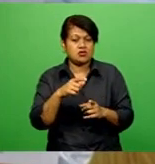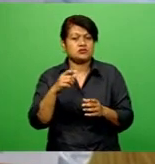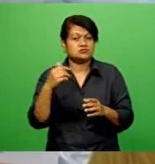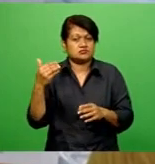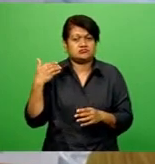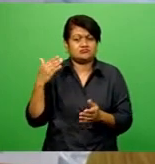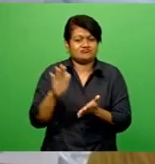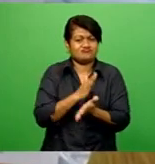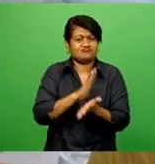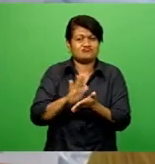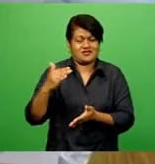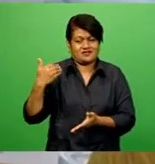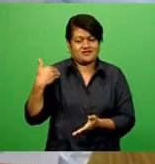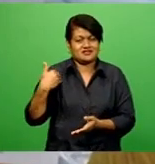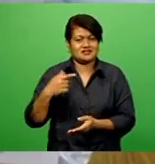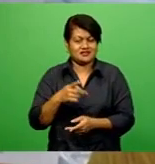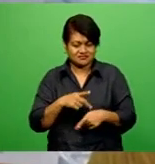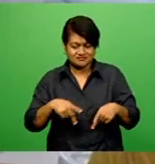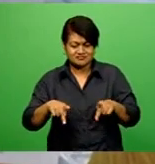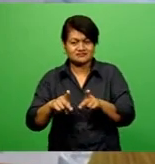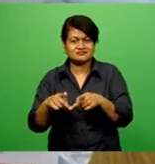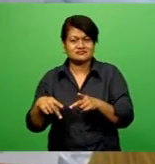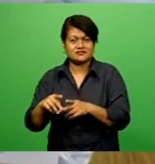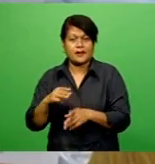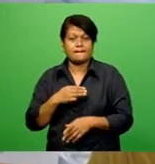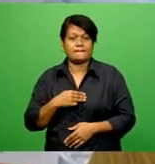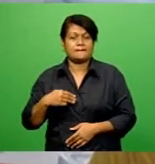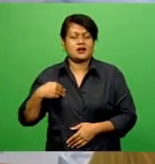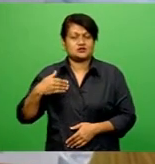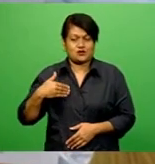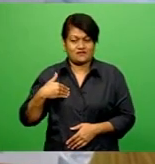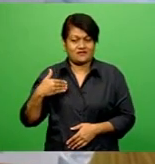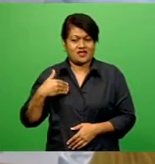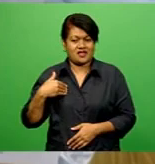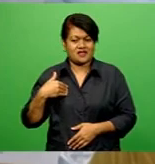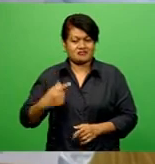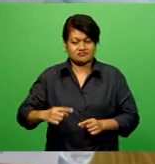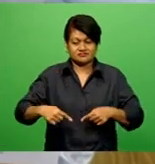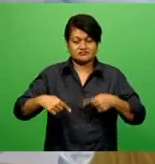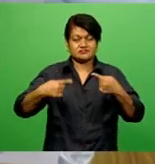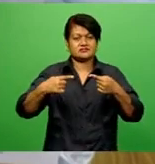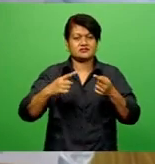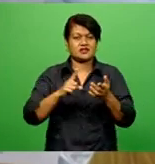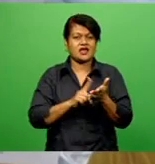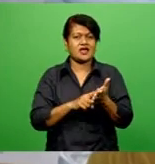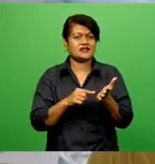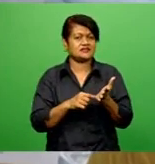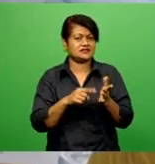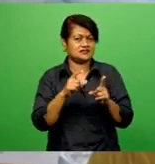help the Ministry of Health in the fight against the LTDD